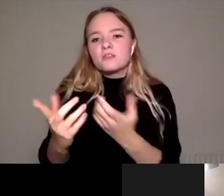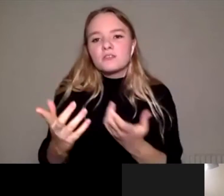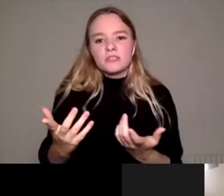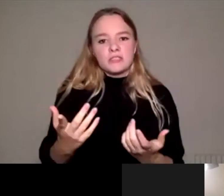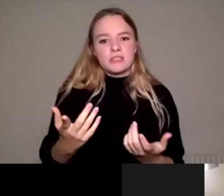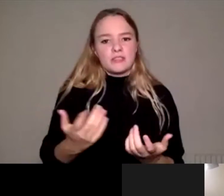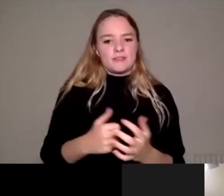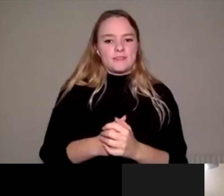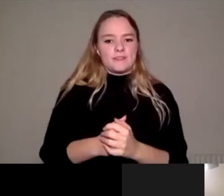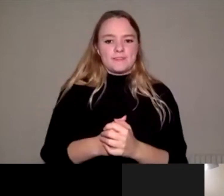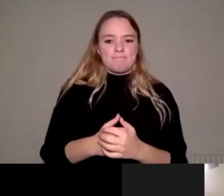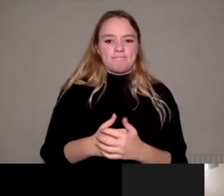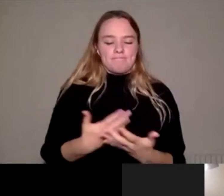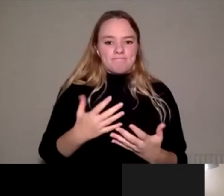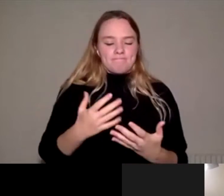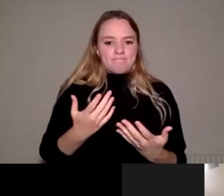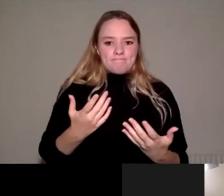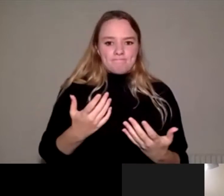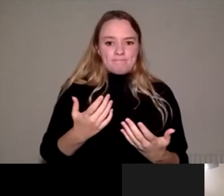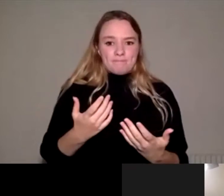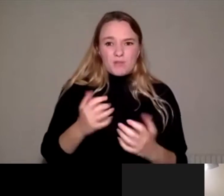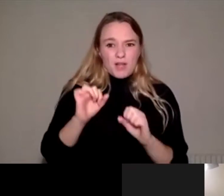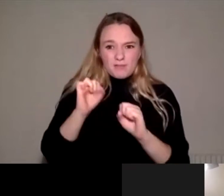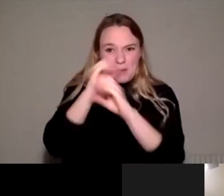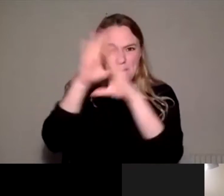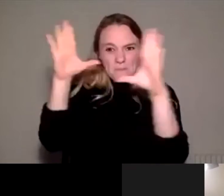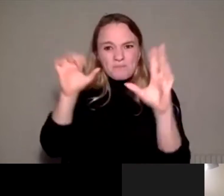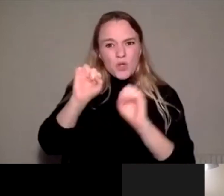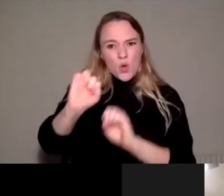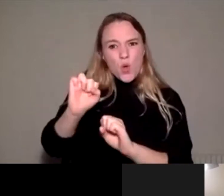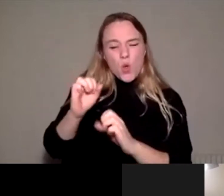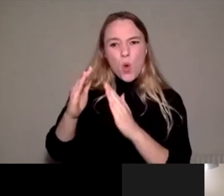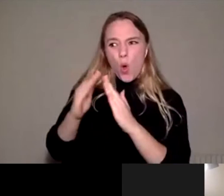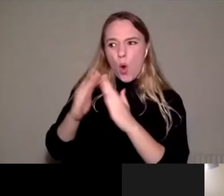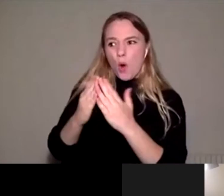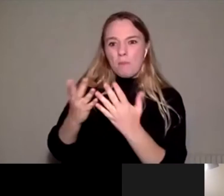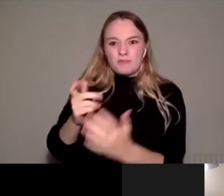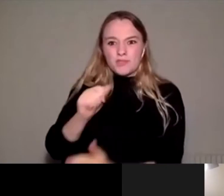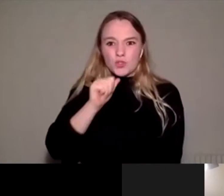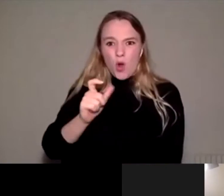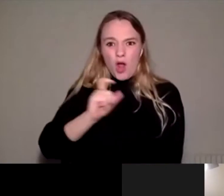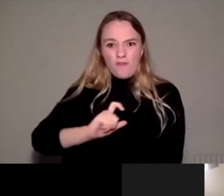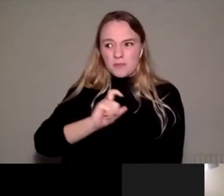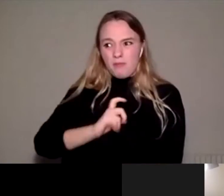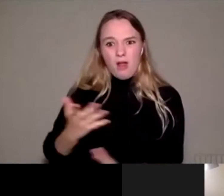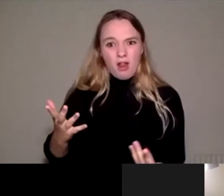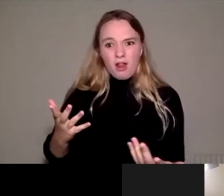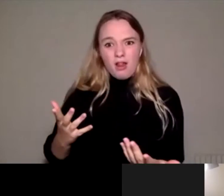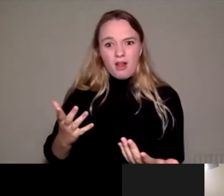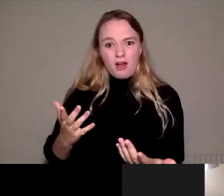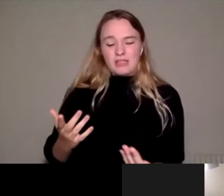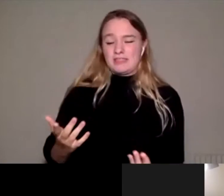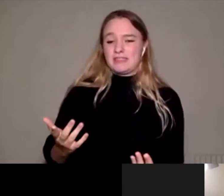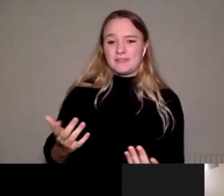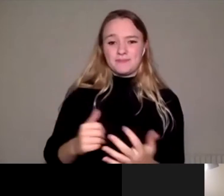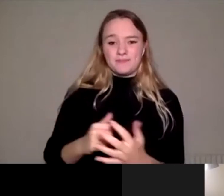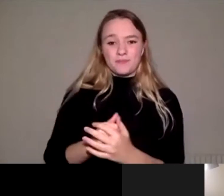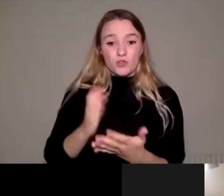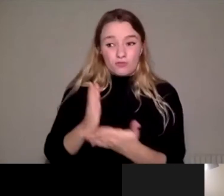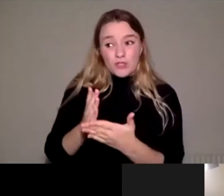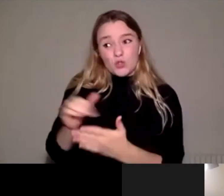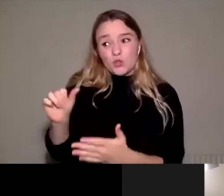So just imagine in your own home not feeling comfortable in that one area that you should really feel